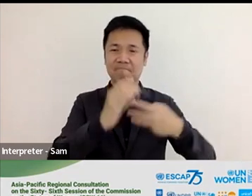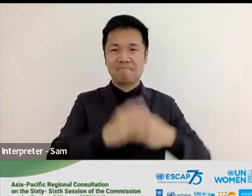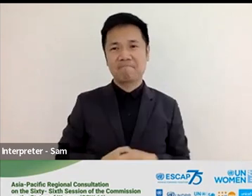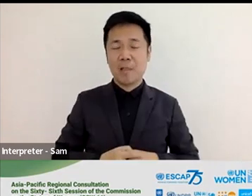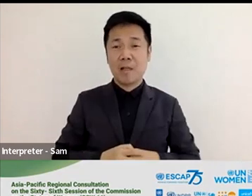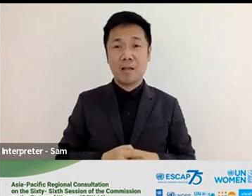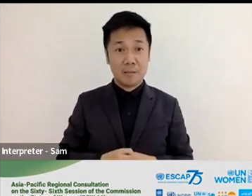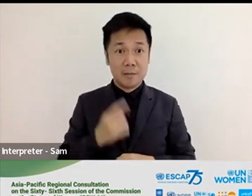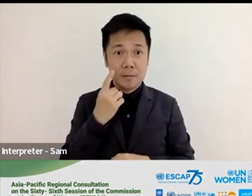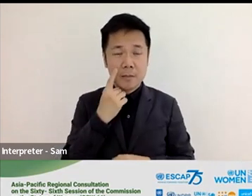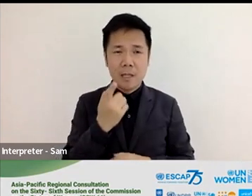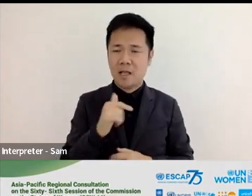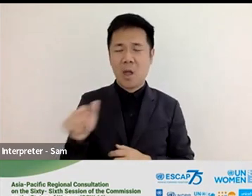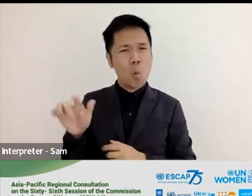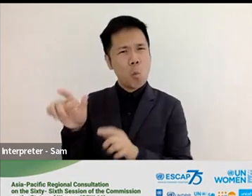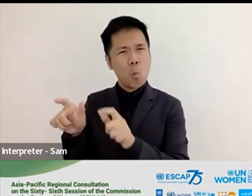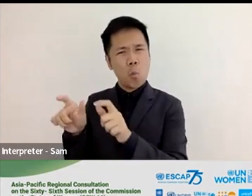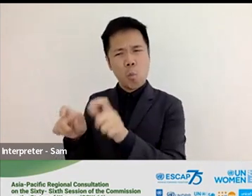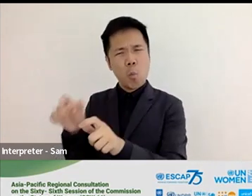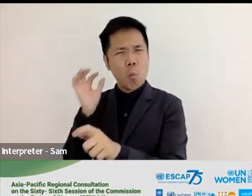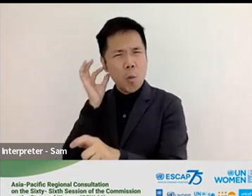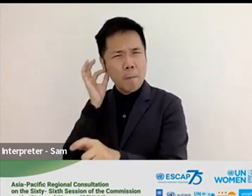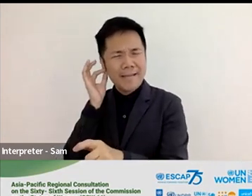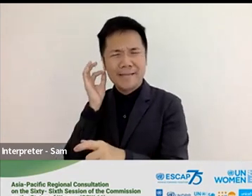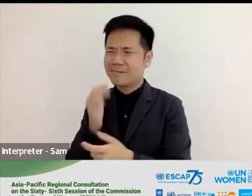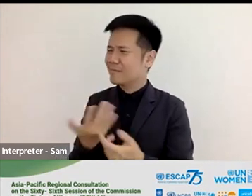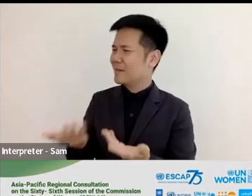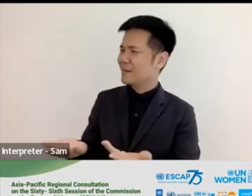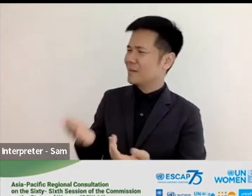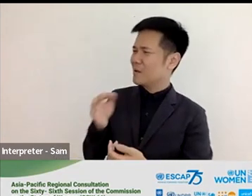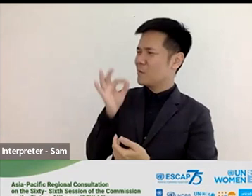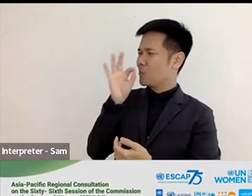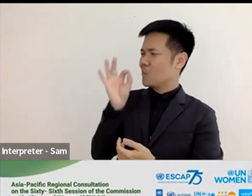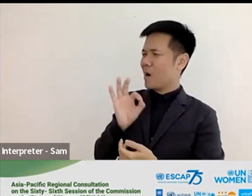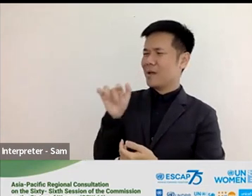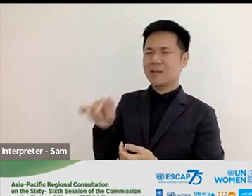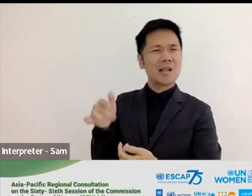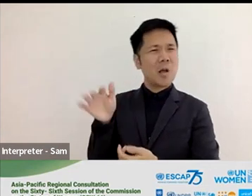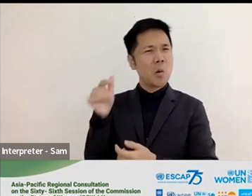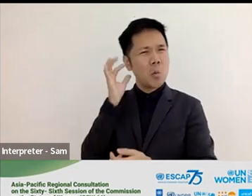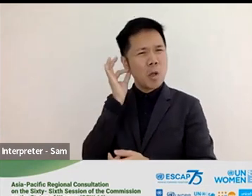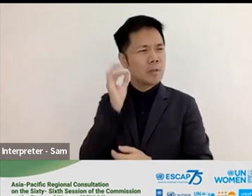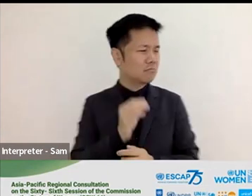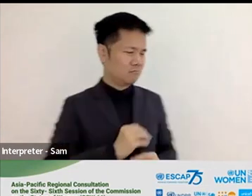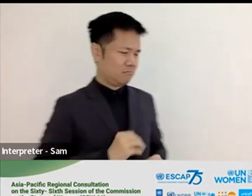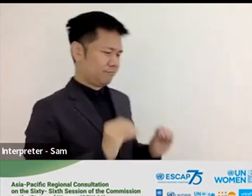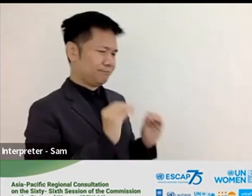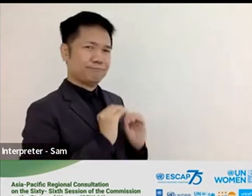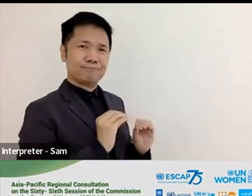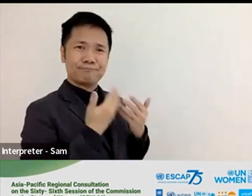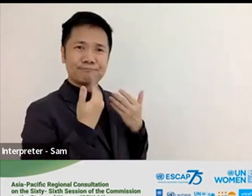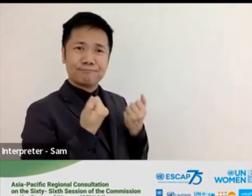the how, but also the why in which women have led a variety of responses. And we've